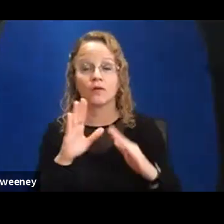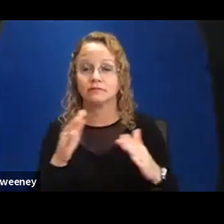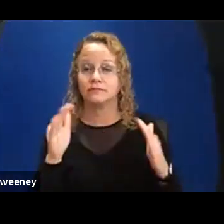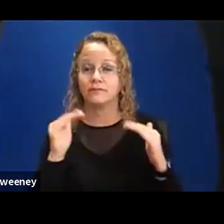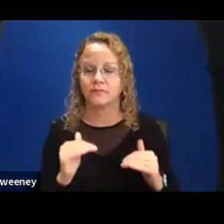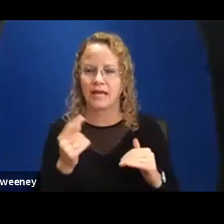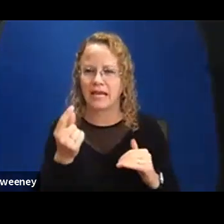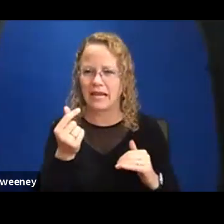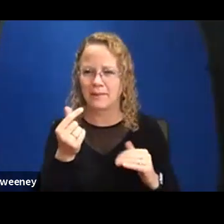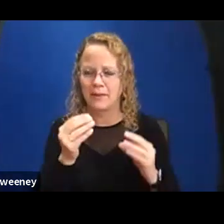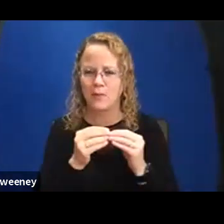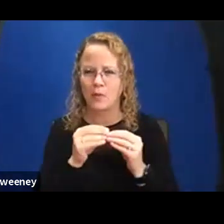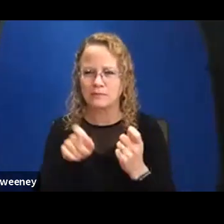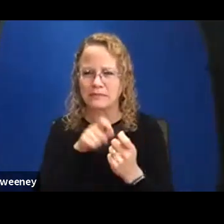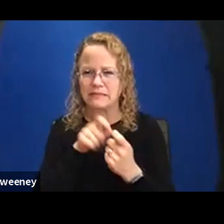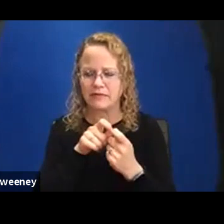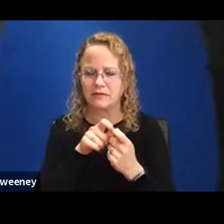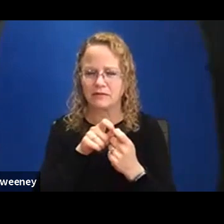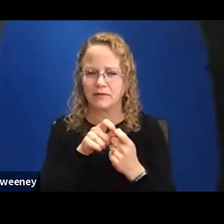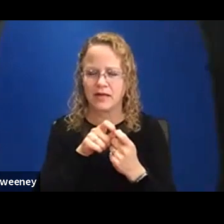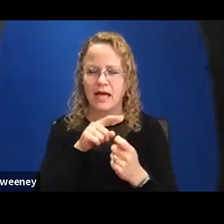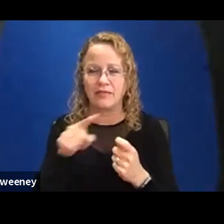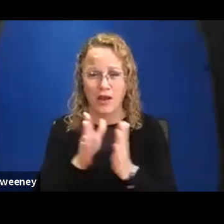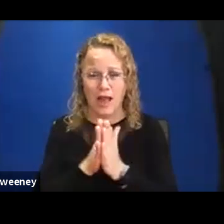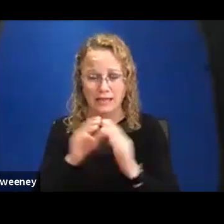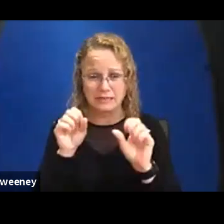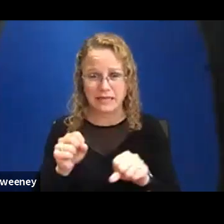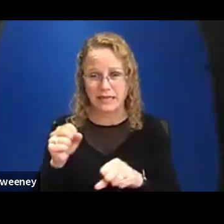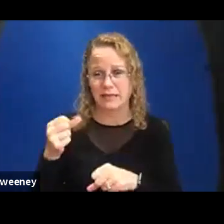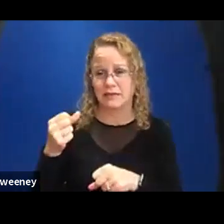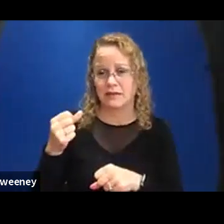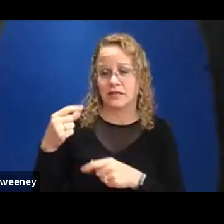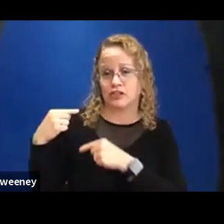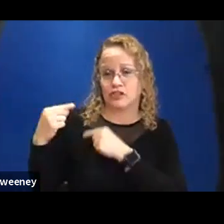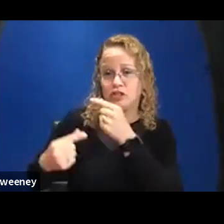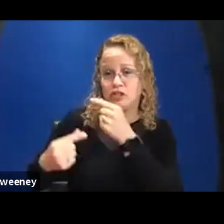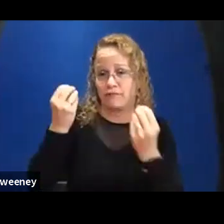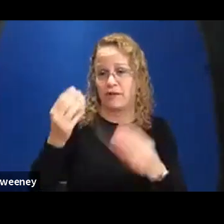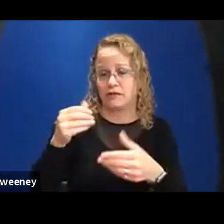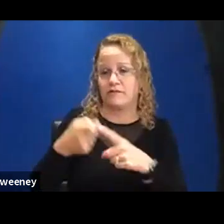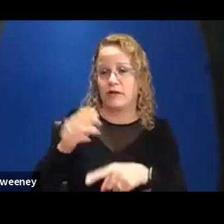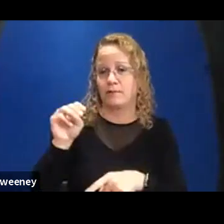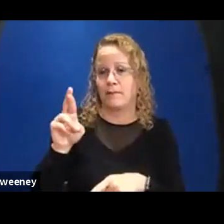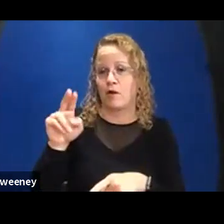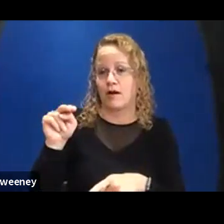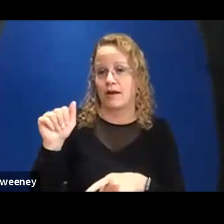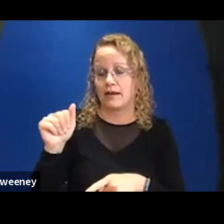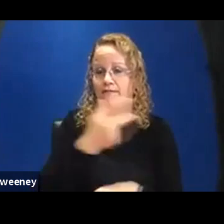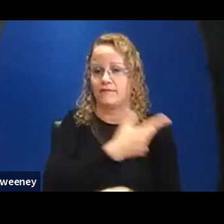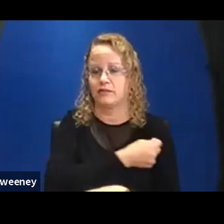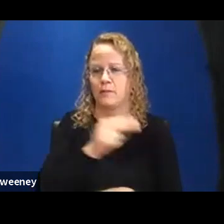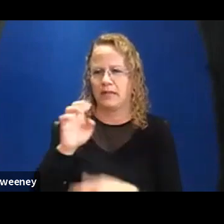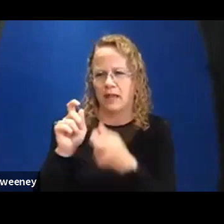is a little bit more specific. So they're asking, can the genetic information from the mRNA vaccination be